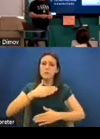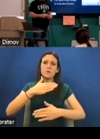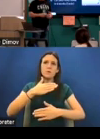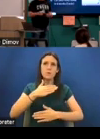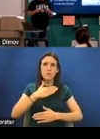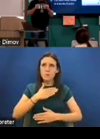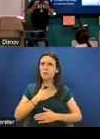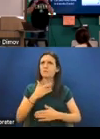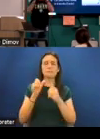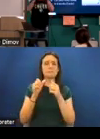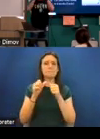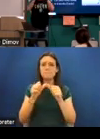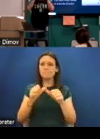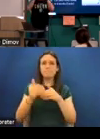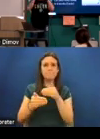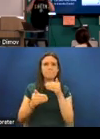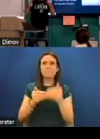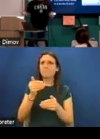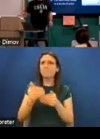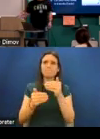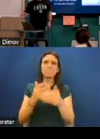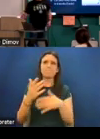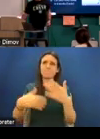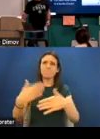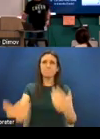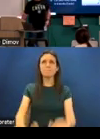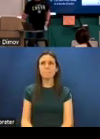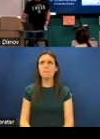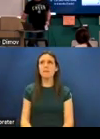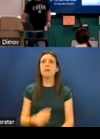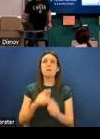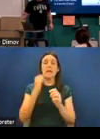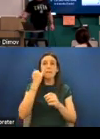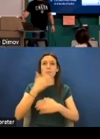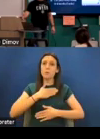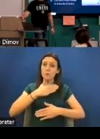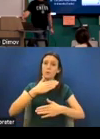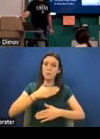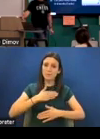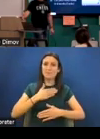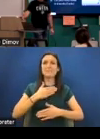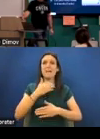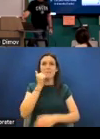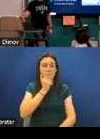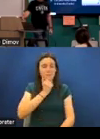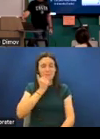other. And if you do that every day I know that